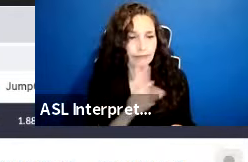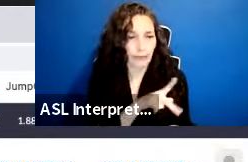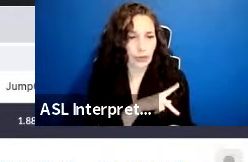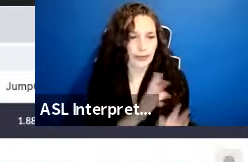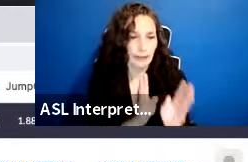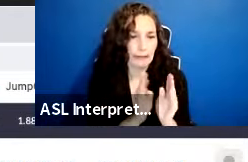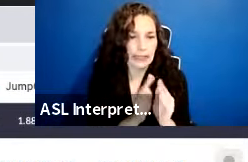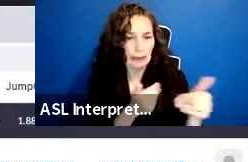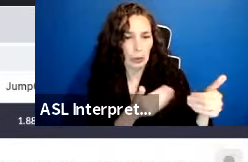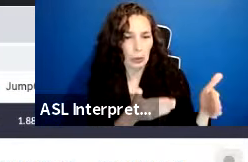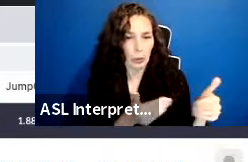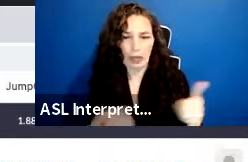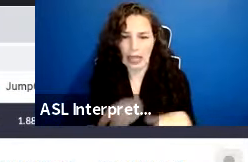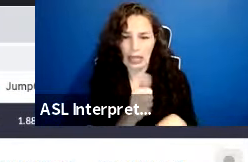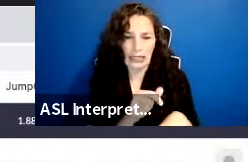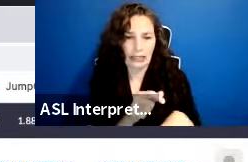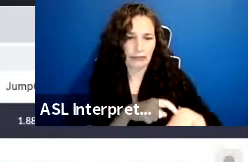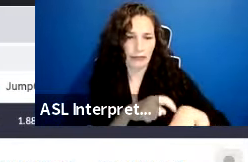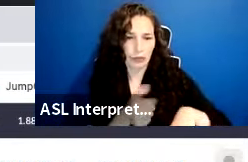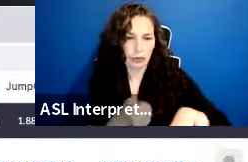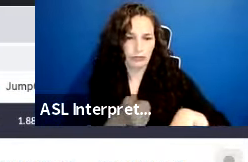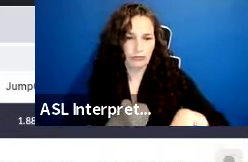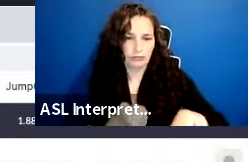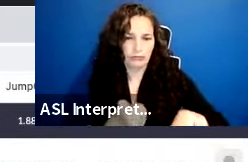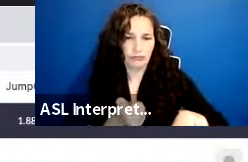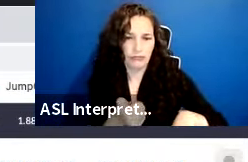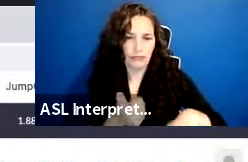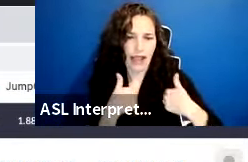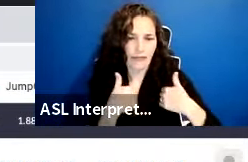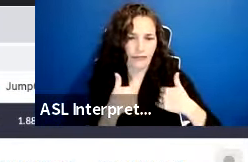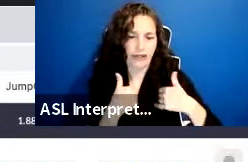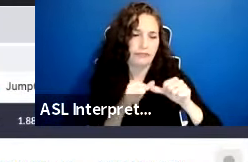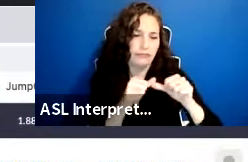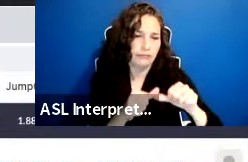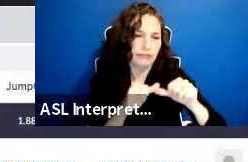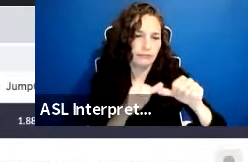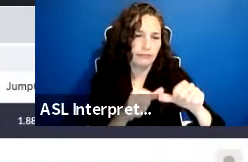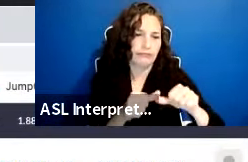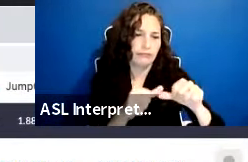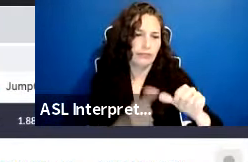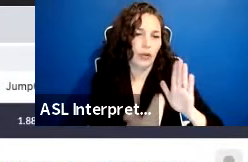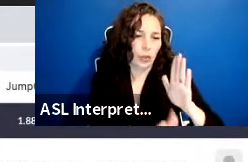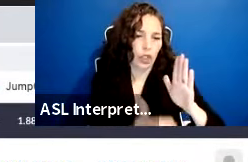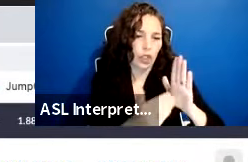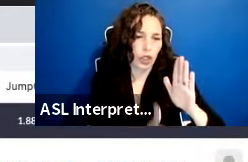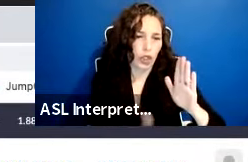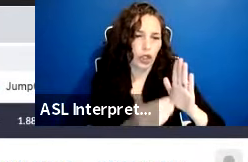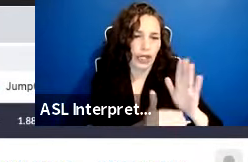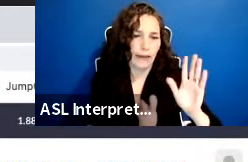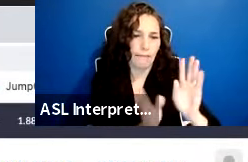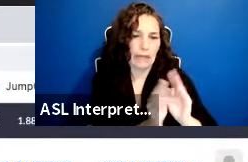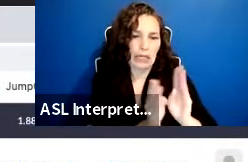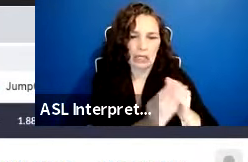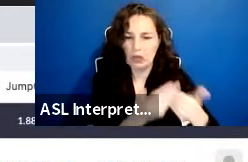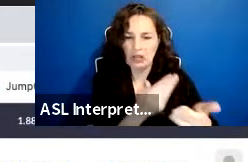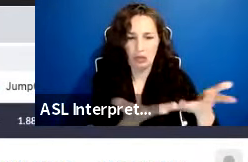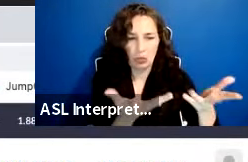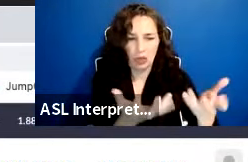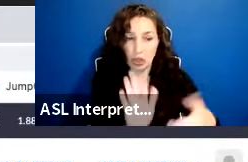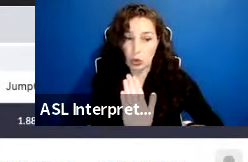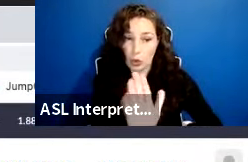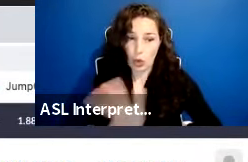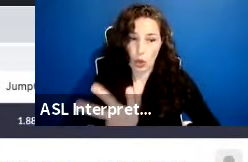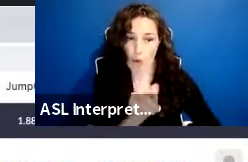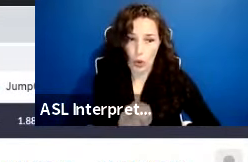for any purpose. And you can sort of have a recurring meeting. You can have whatever you'd like. It's just your meeting